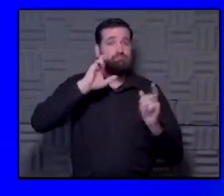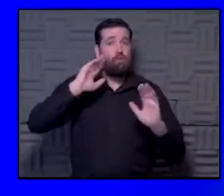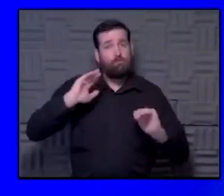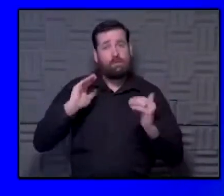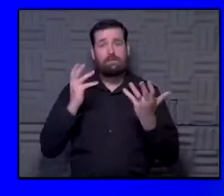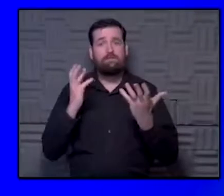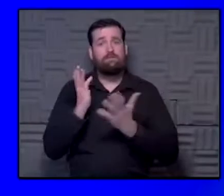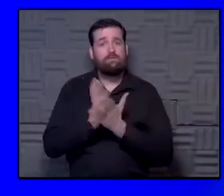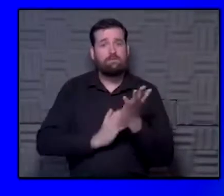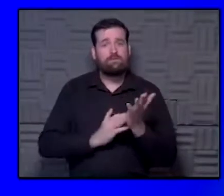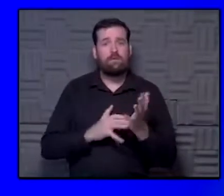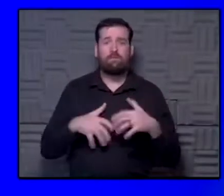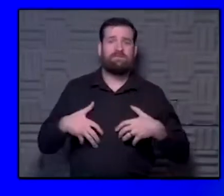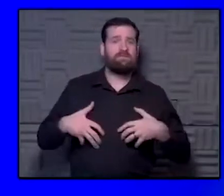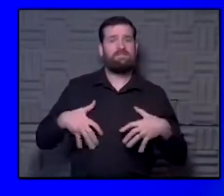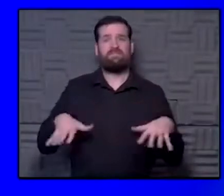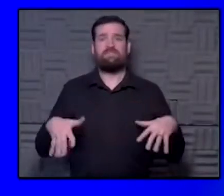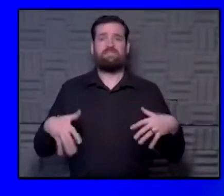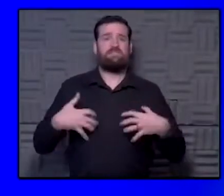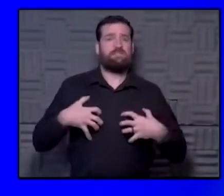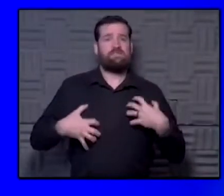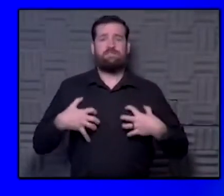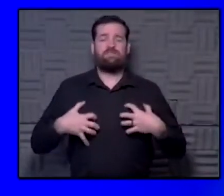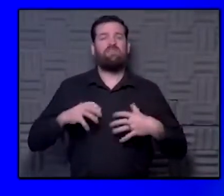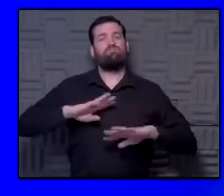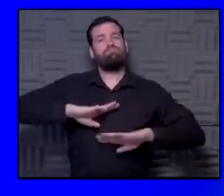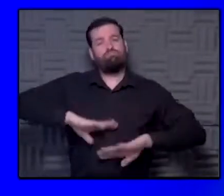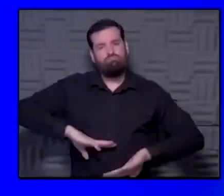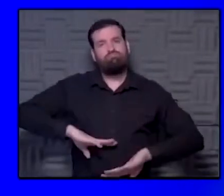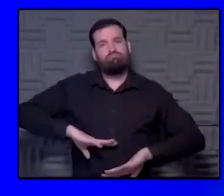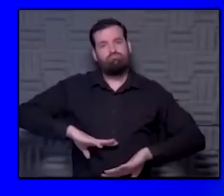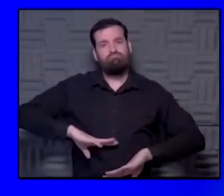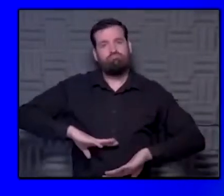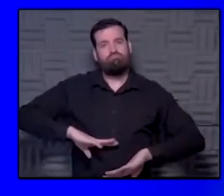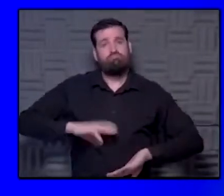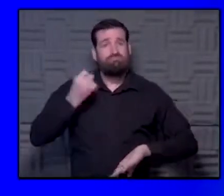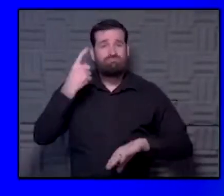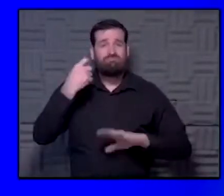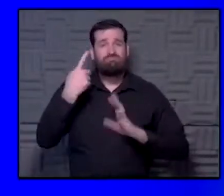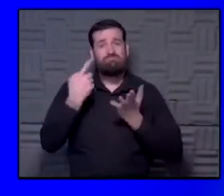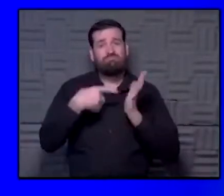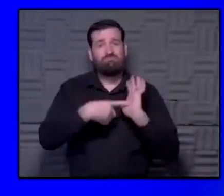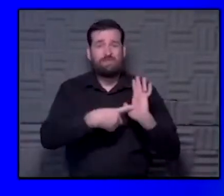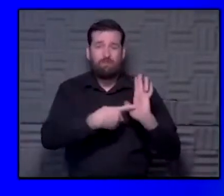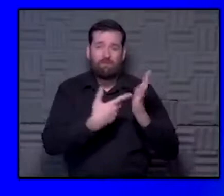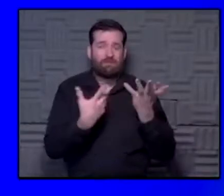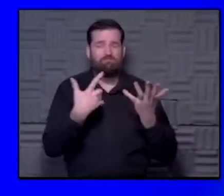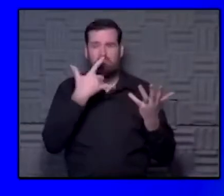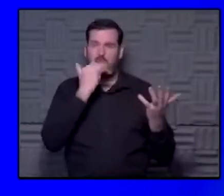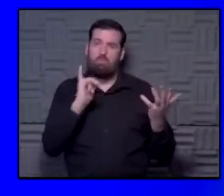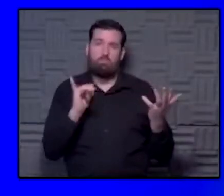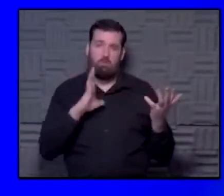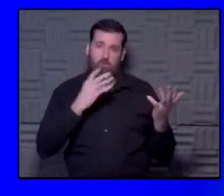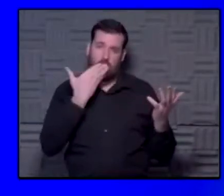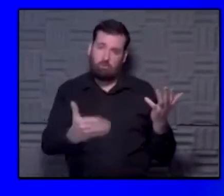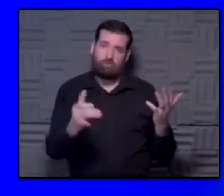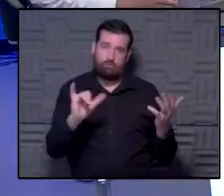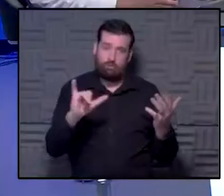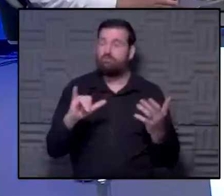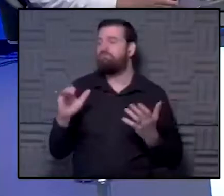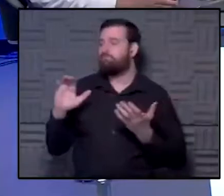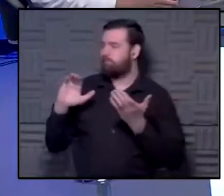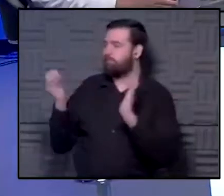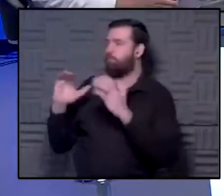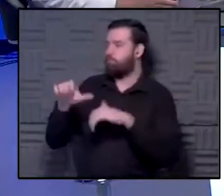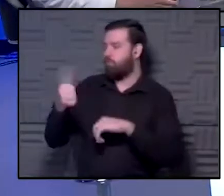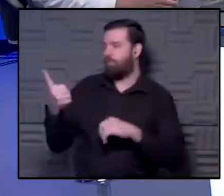ease people's concerns. And the side effect profile looks very good as well. So I think it looks very similar